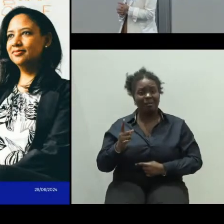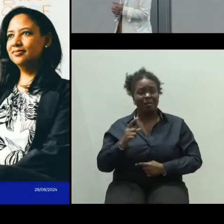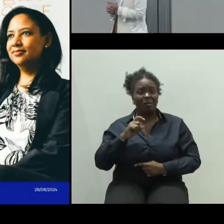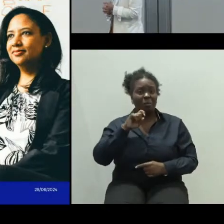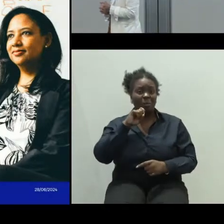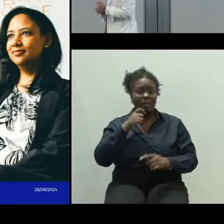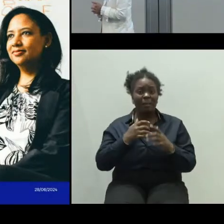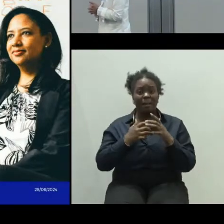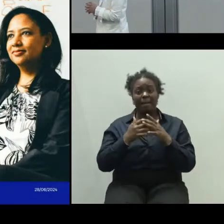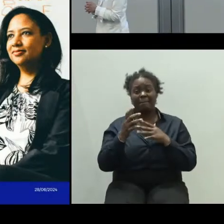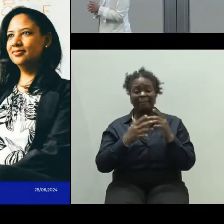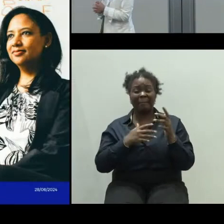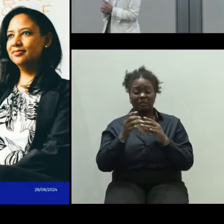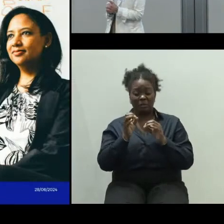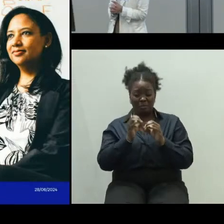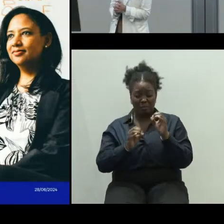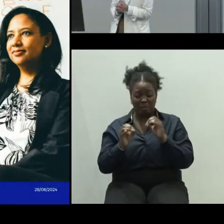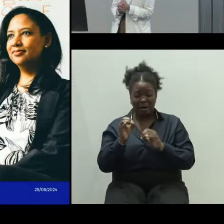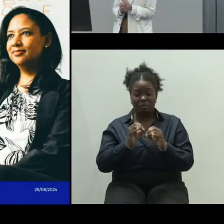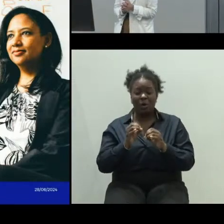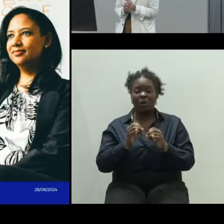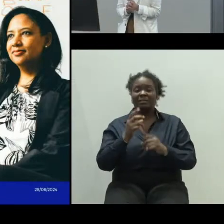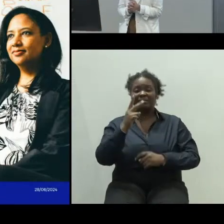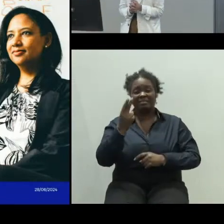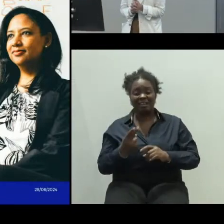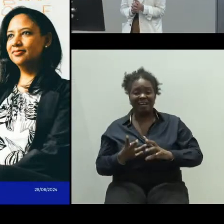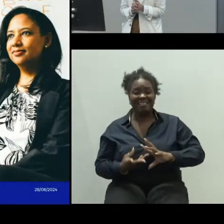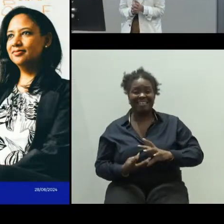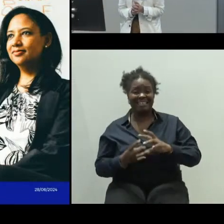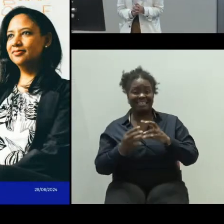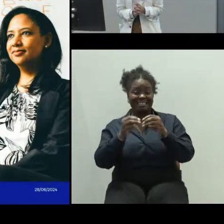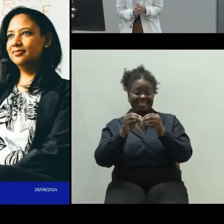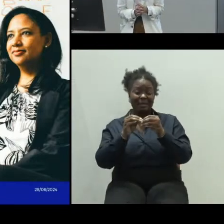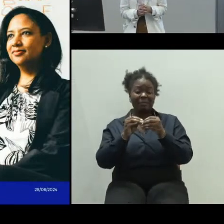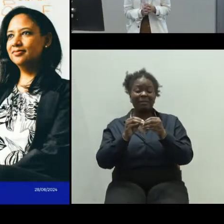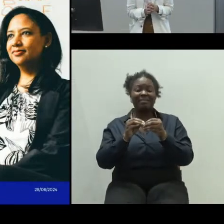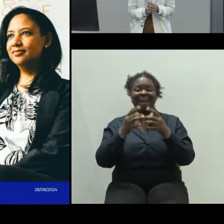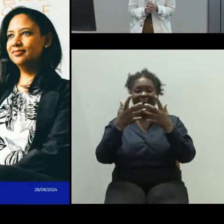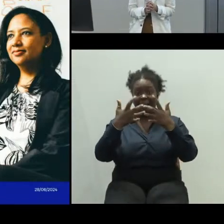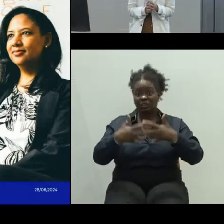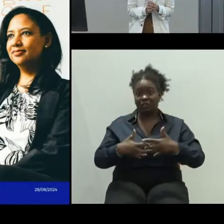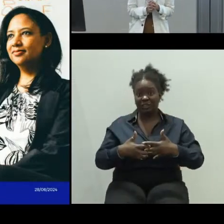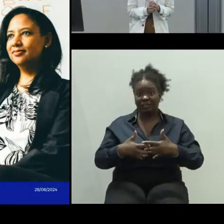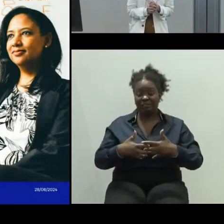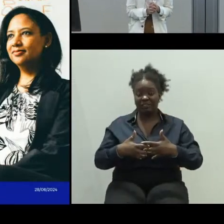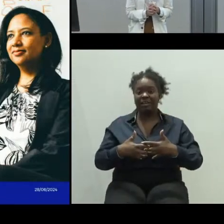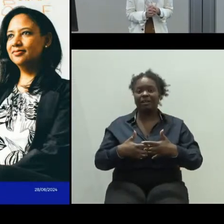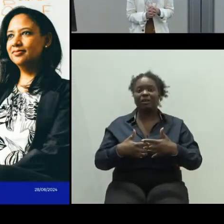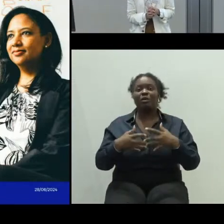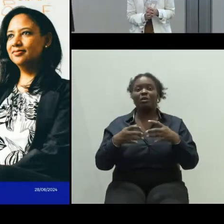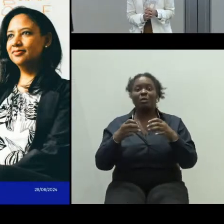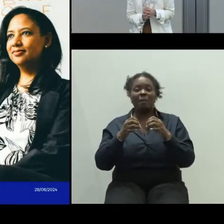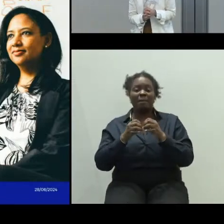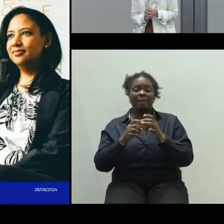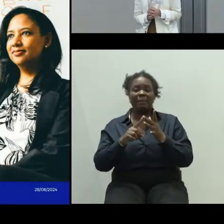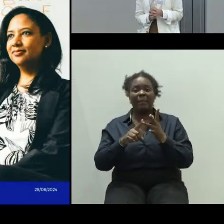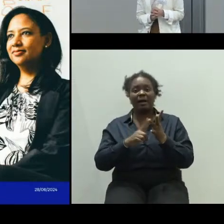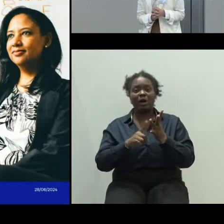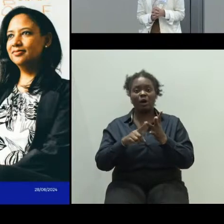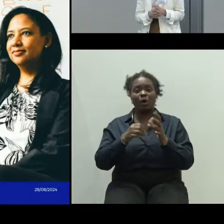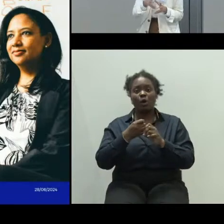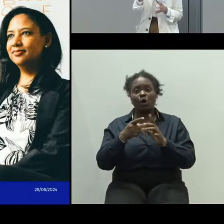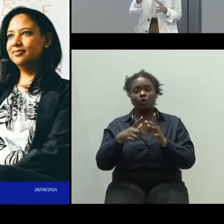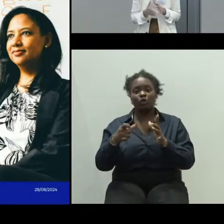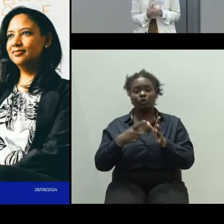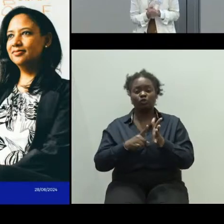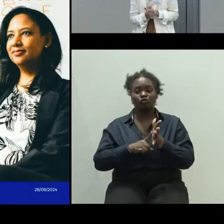building microbial factories, design, assembly, and engineering of biological routes to chemical